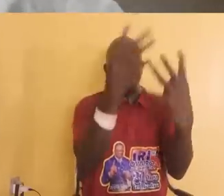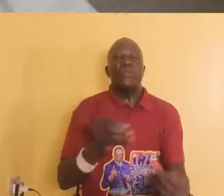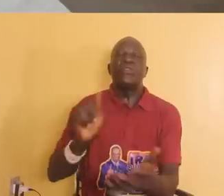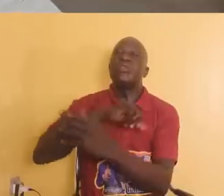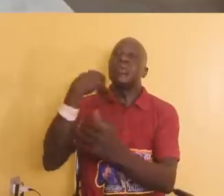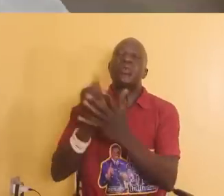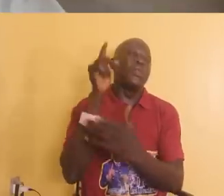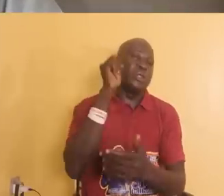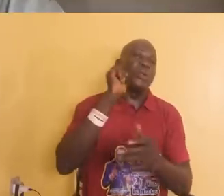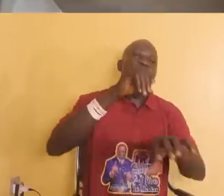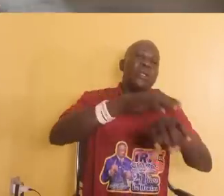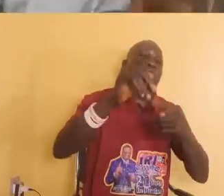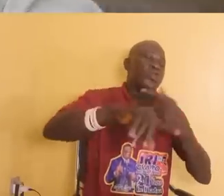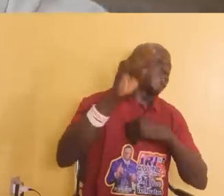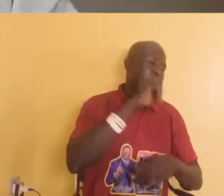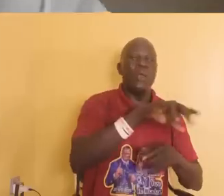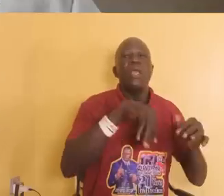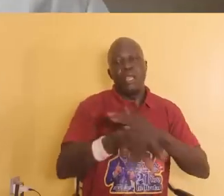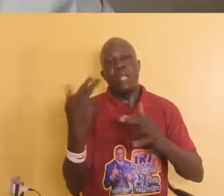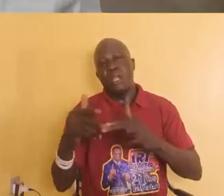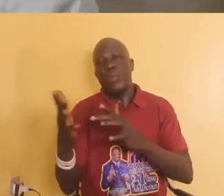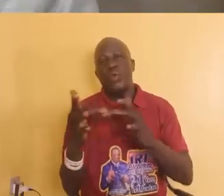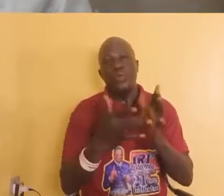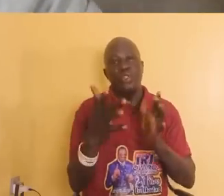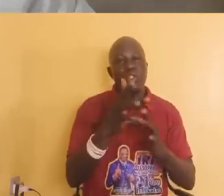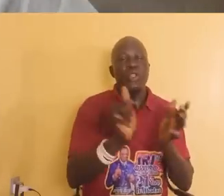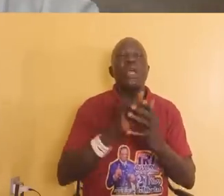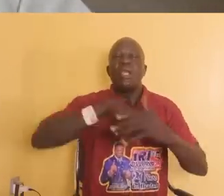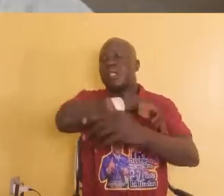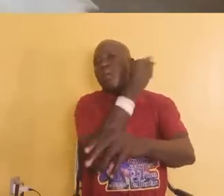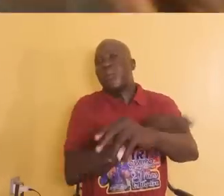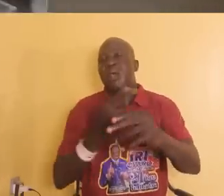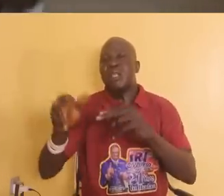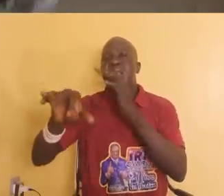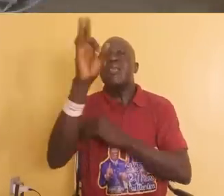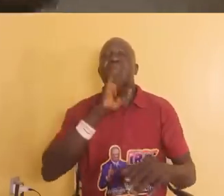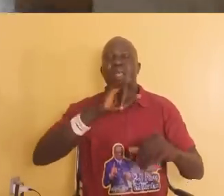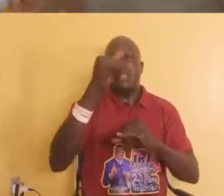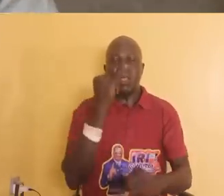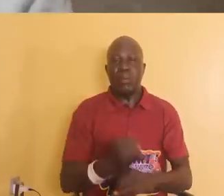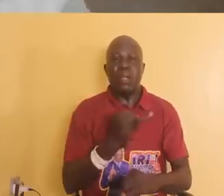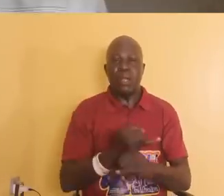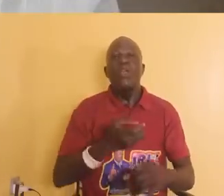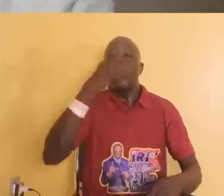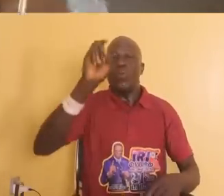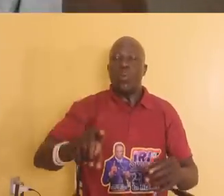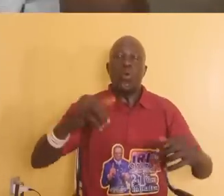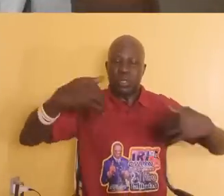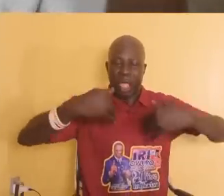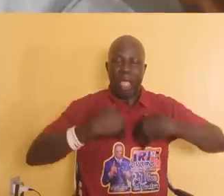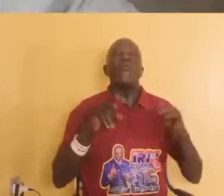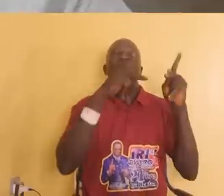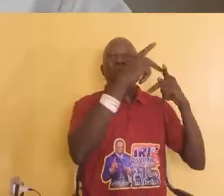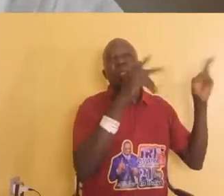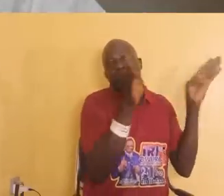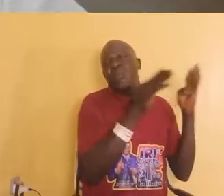testimonies. You want to feel us as the Lord has done that. In the name of Jesus, you might see more. You must have the encounter with